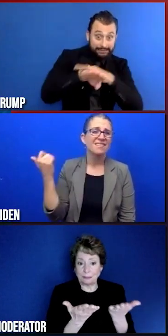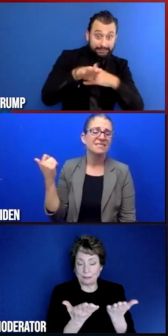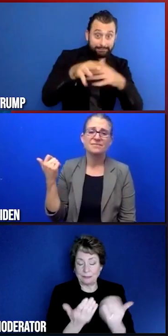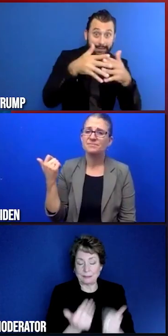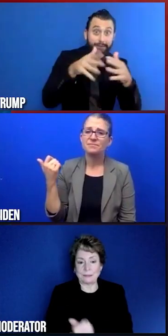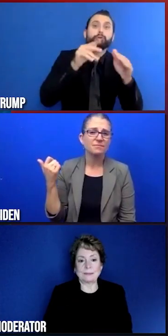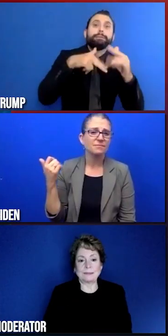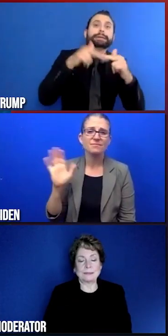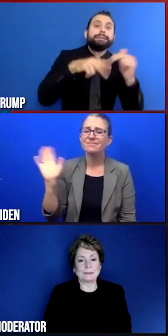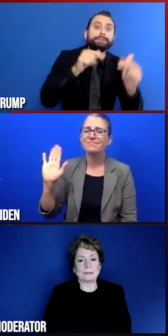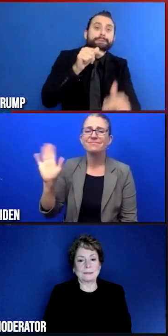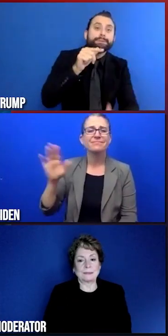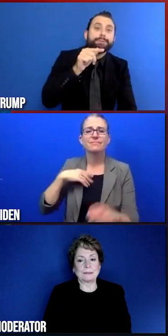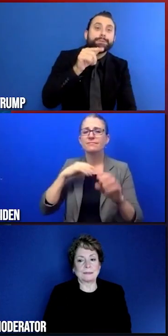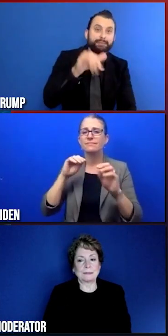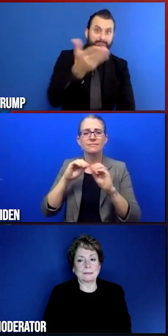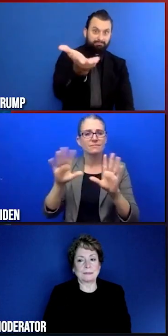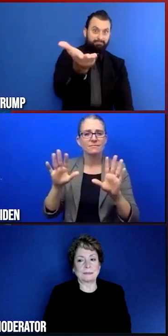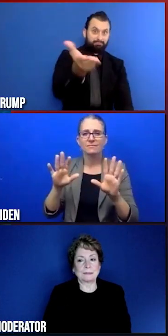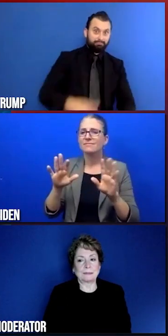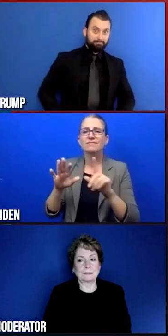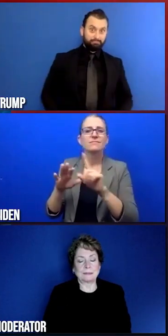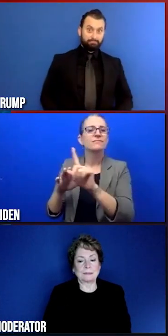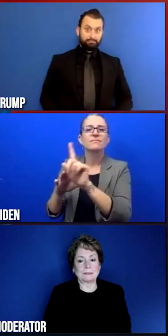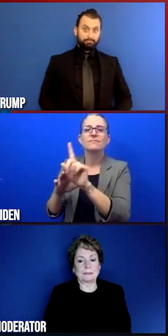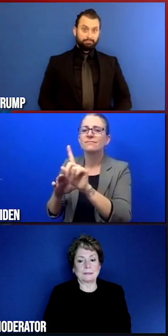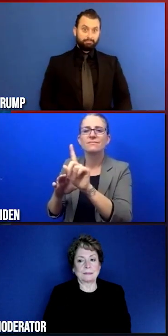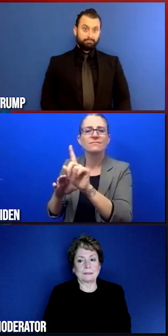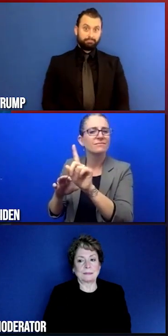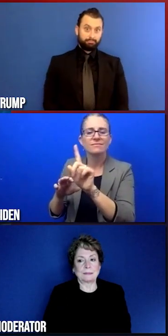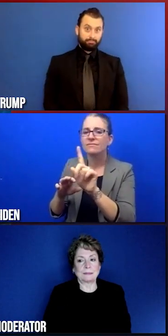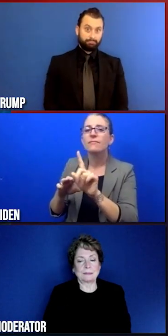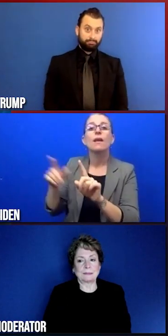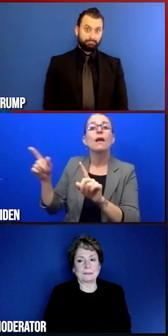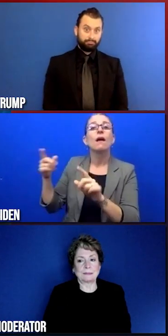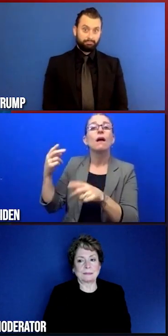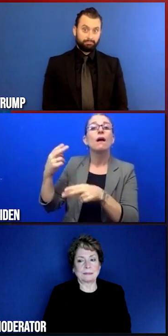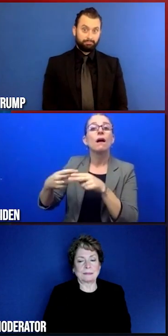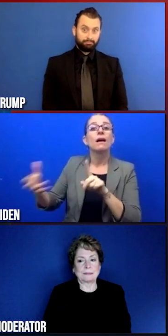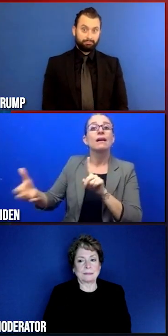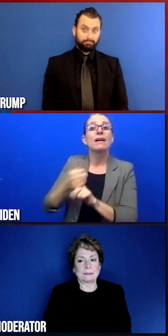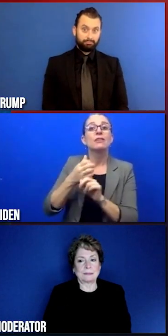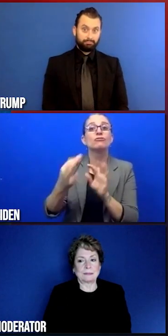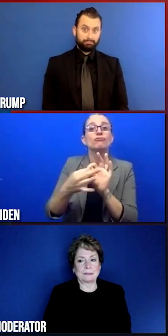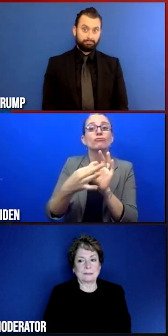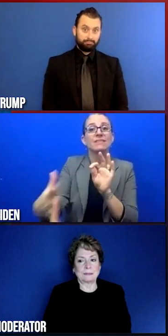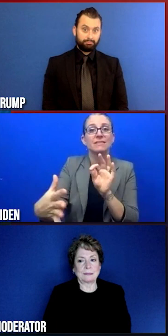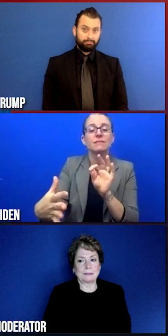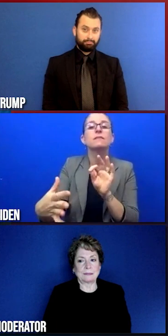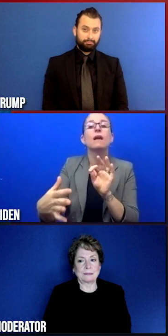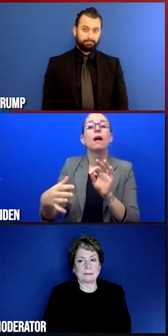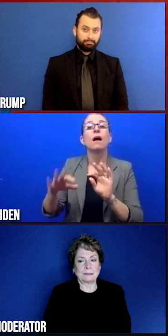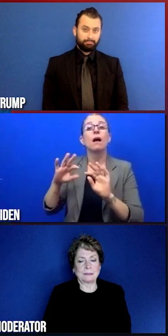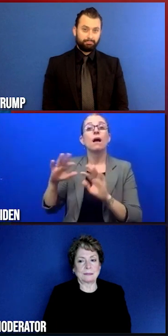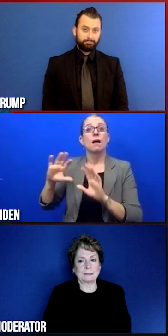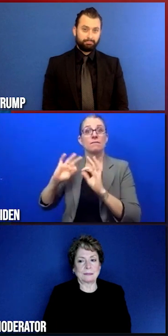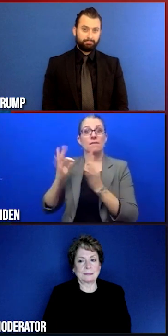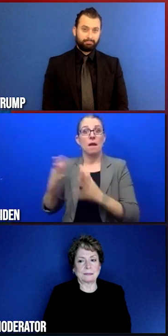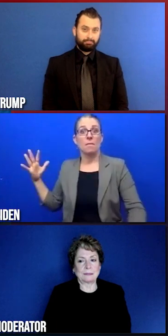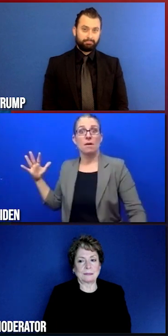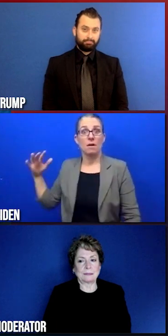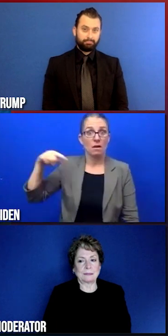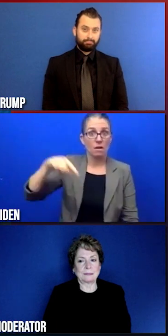in fact you had a family came across and they were arrested, they in fact were given a date to show up for their